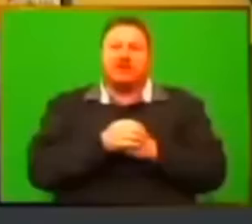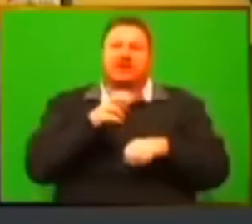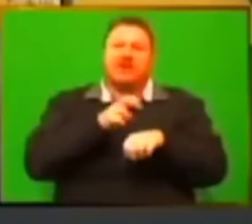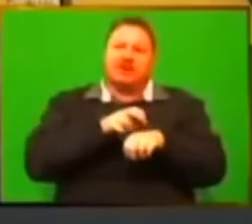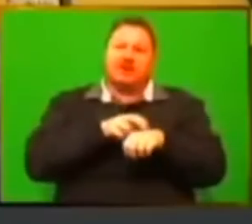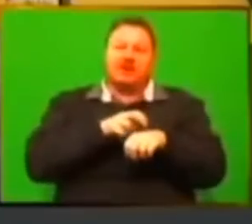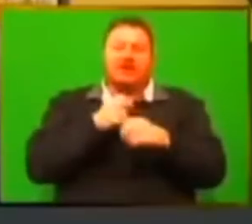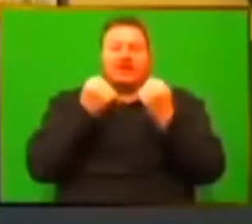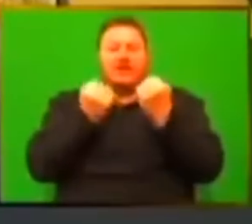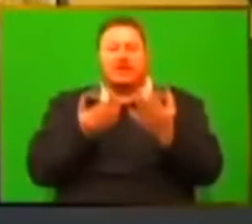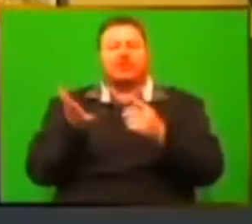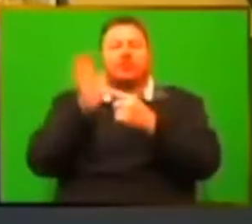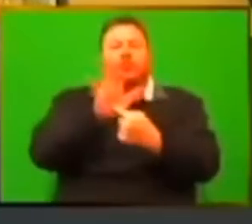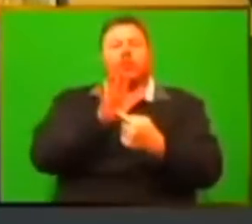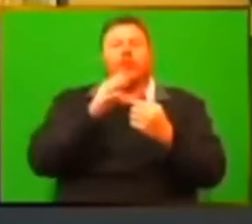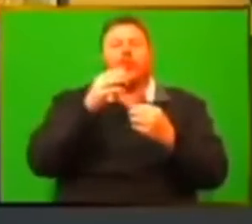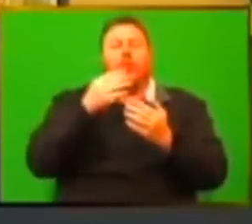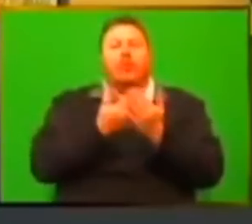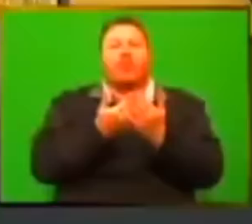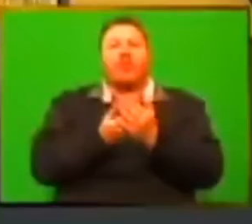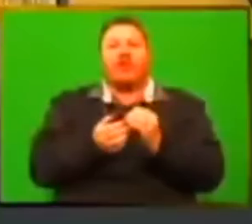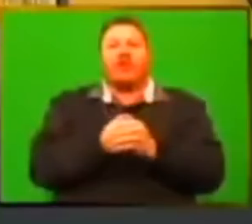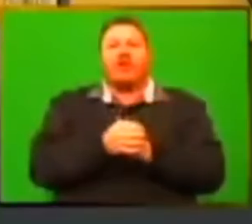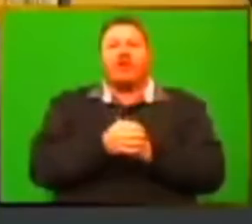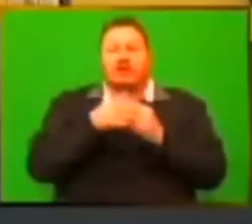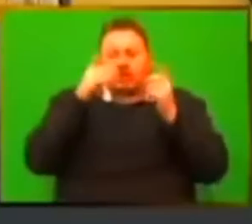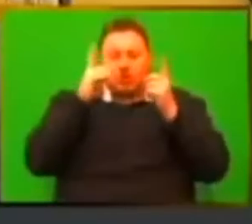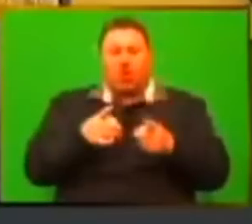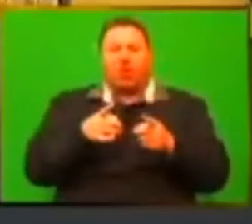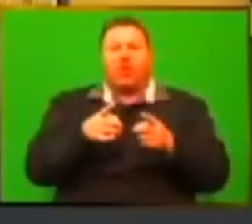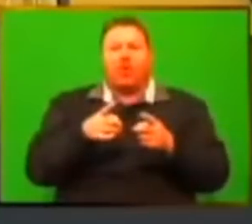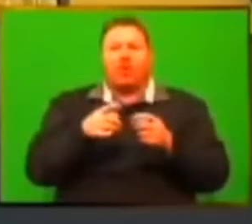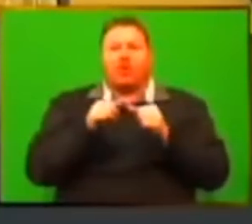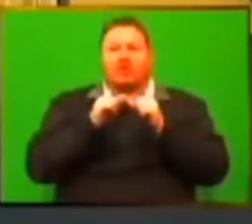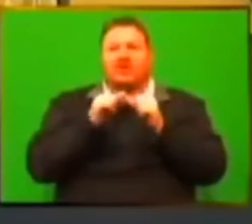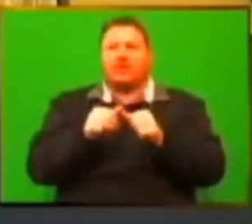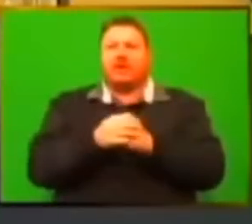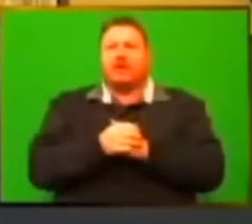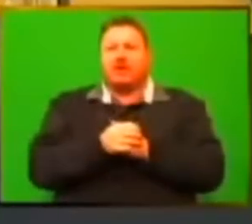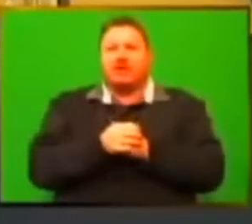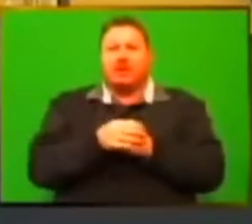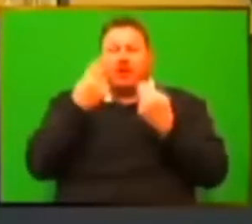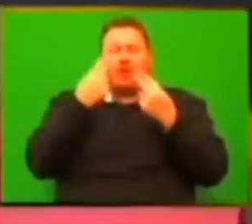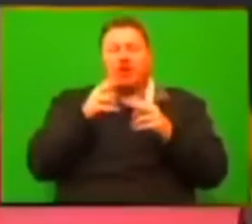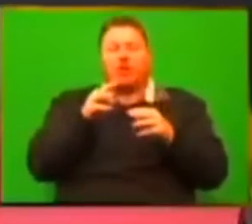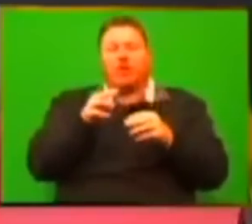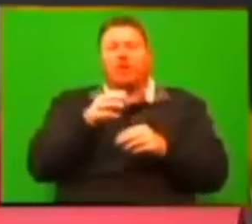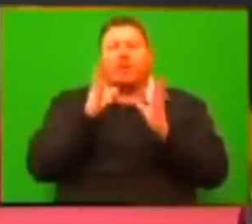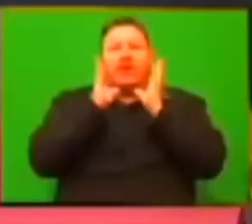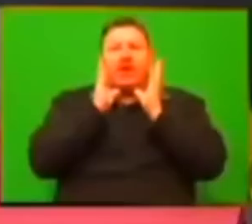be substantiated accordingly, and therefore the order remains sustainable. Honorable Malema, as